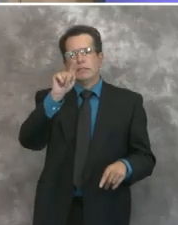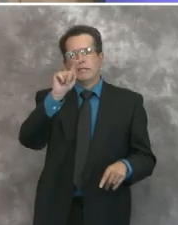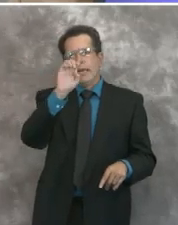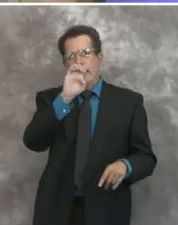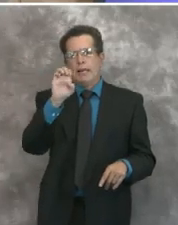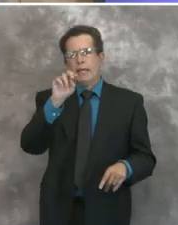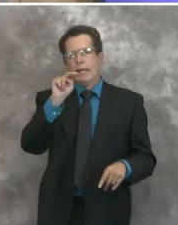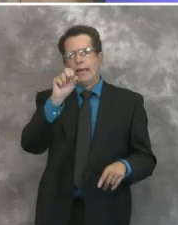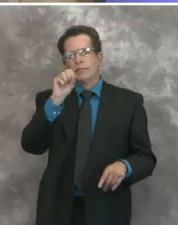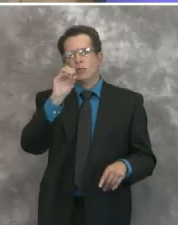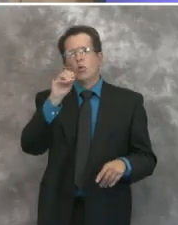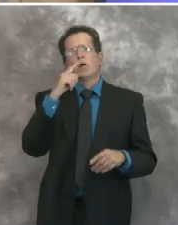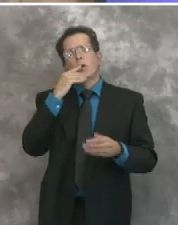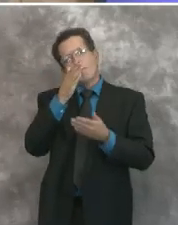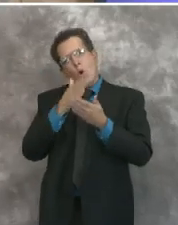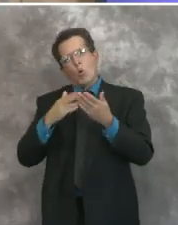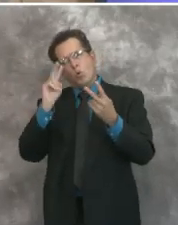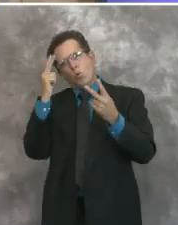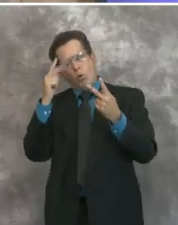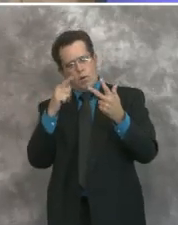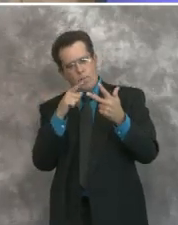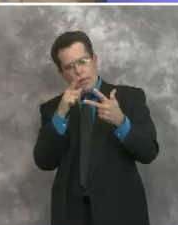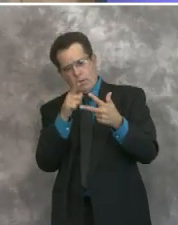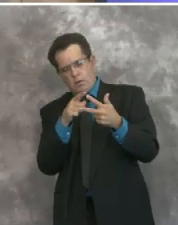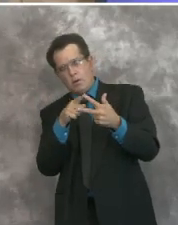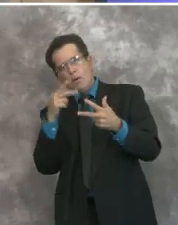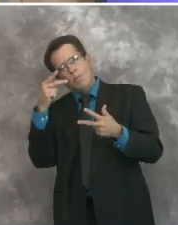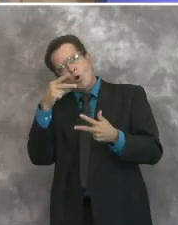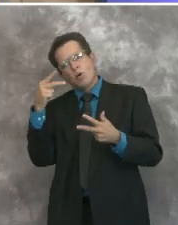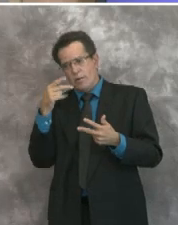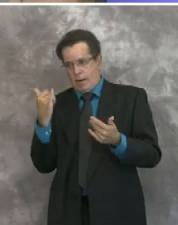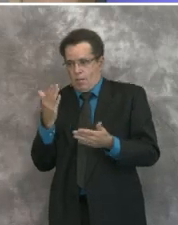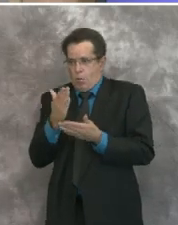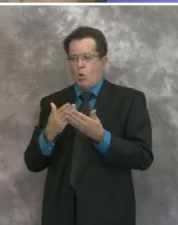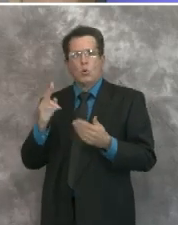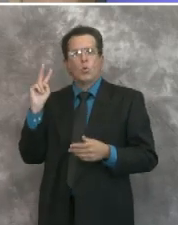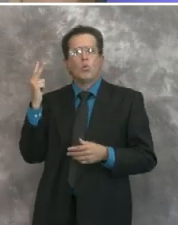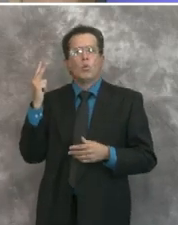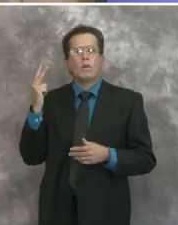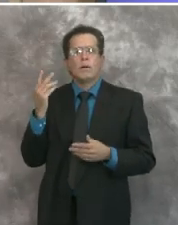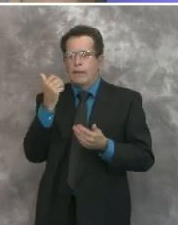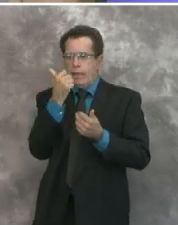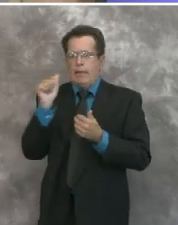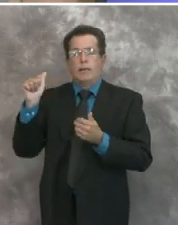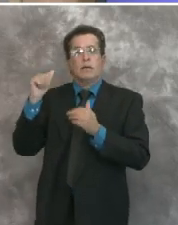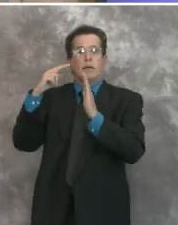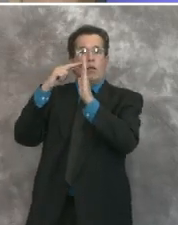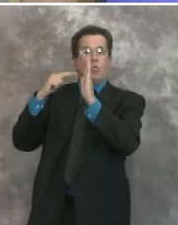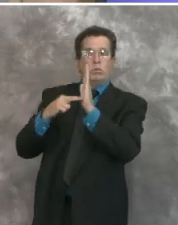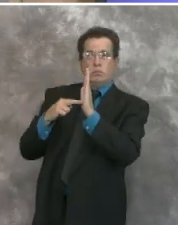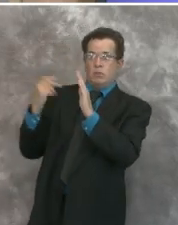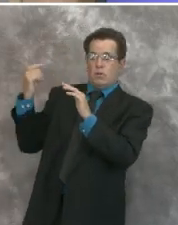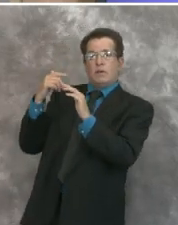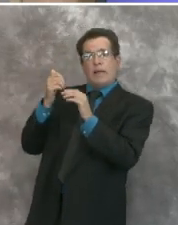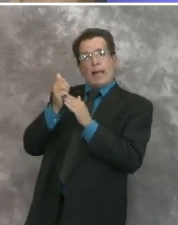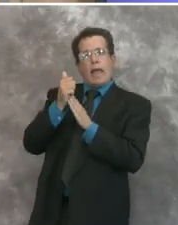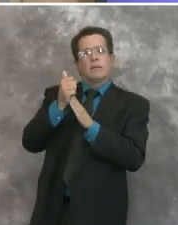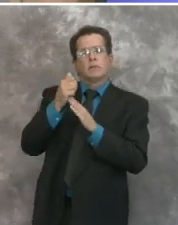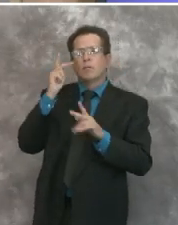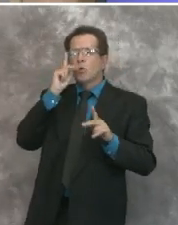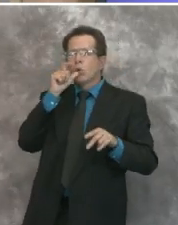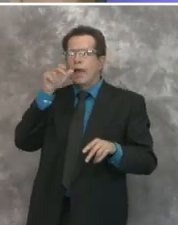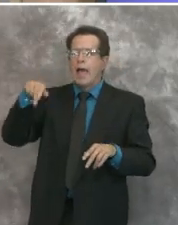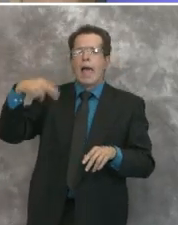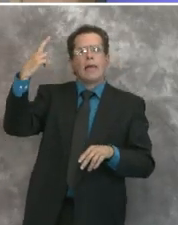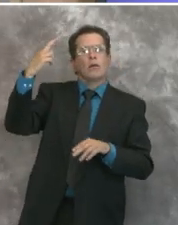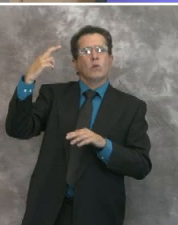phase 2, and if we have anything specific guidance-wise for people who are at higher risk for